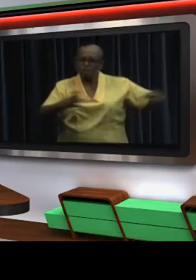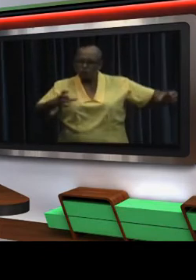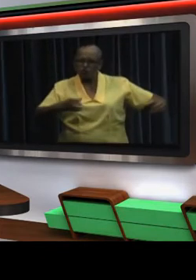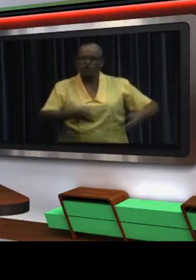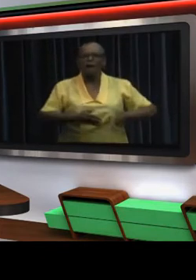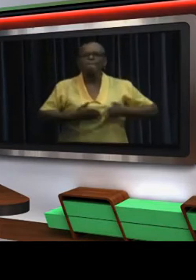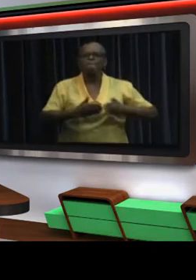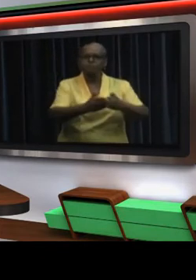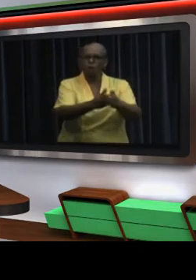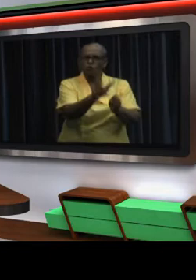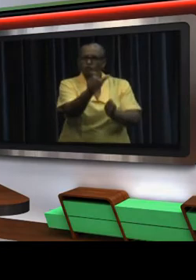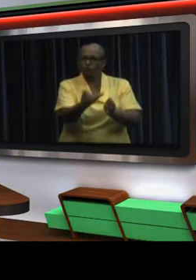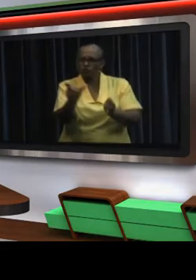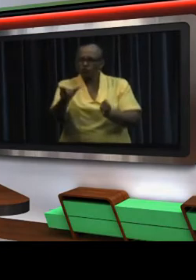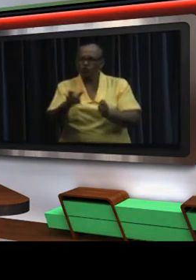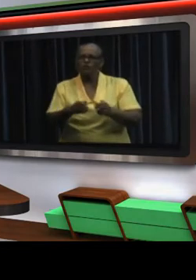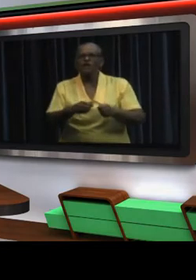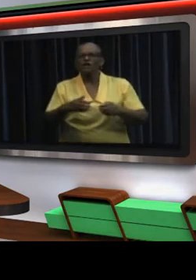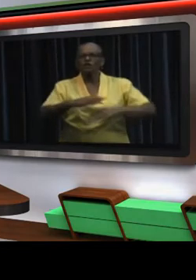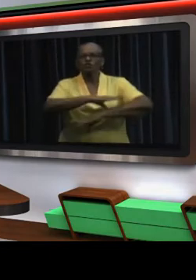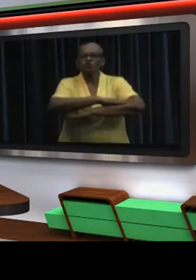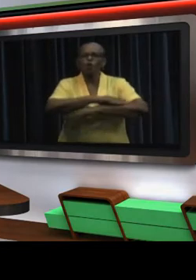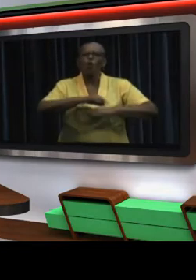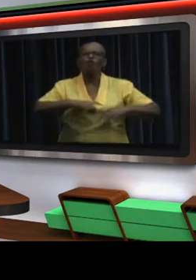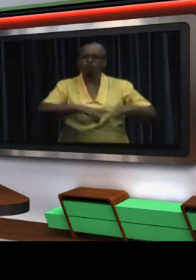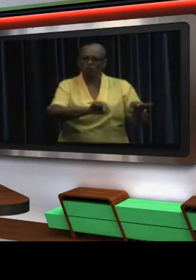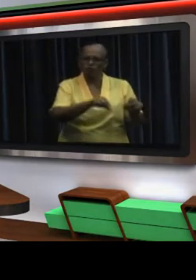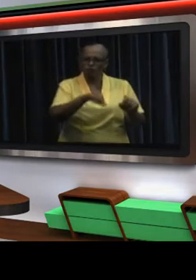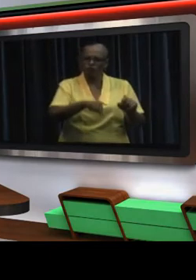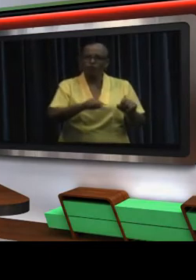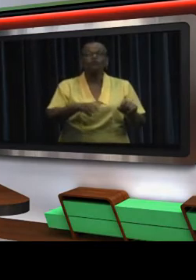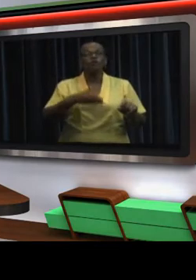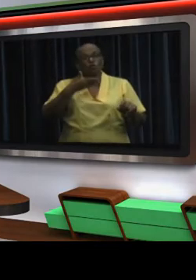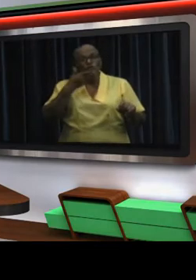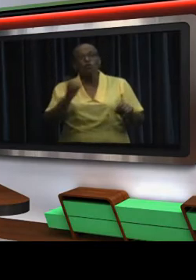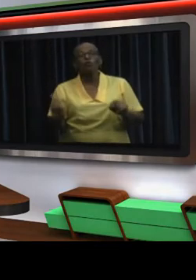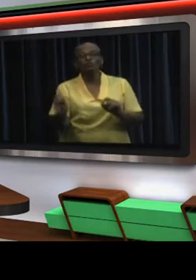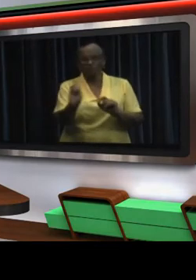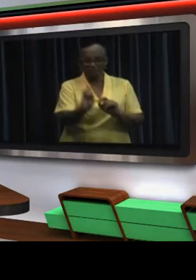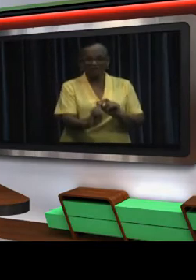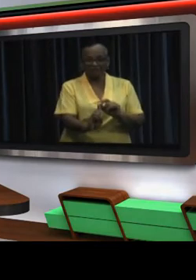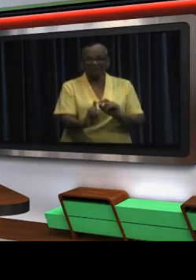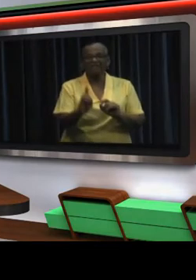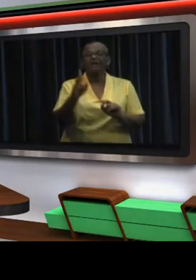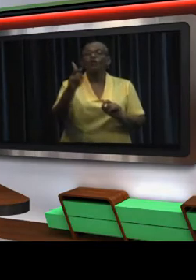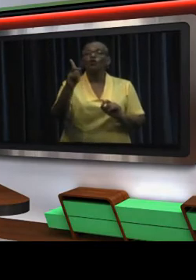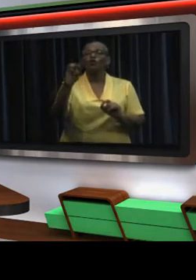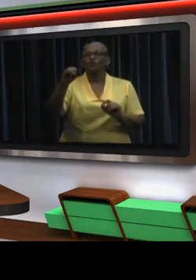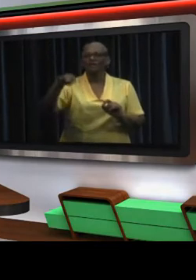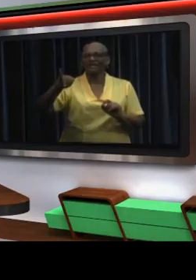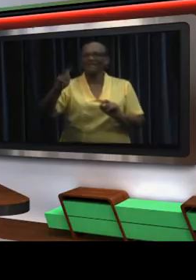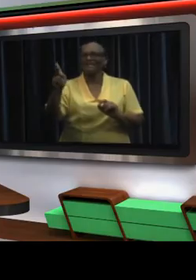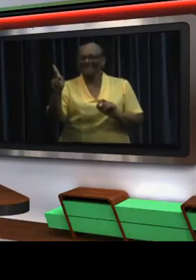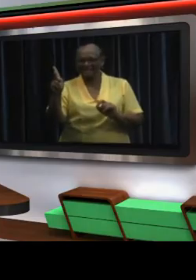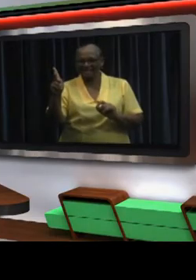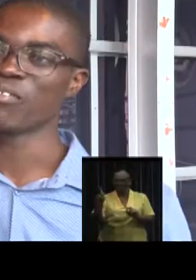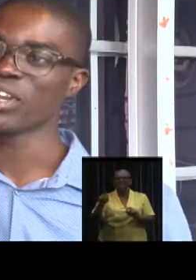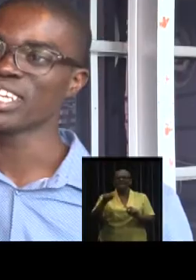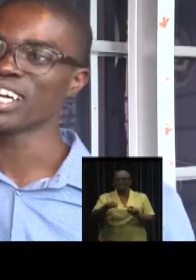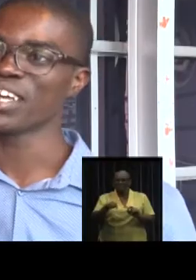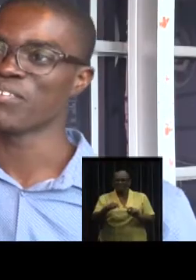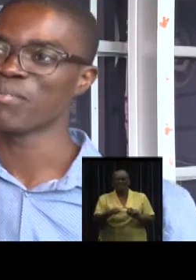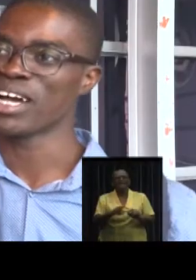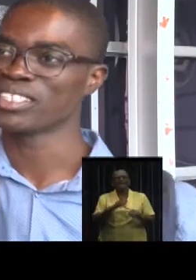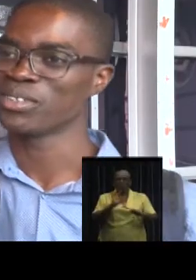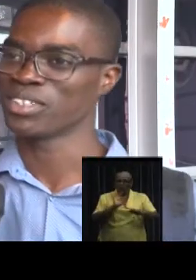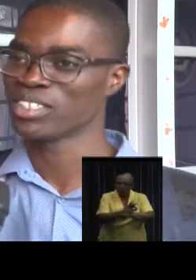and boat owners responsible for school transport. The President of the National Youth Representation,